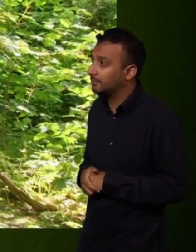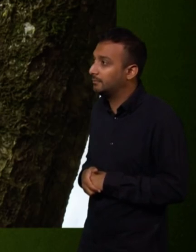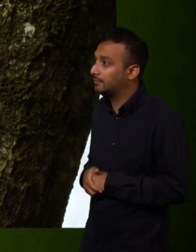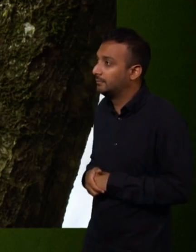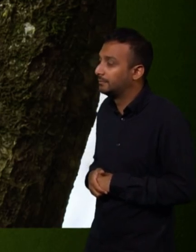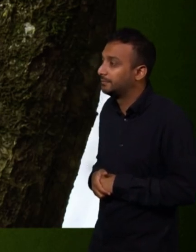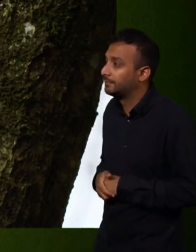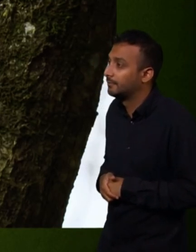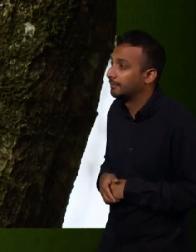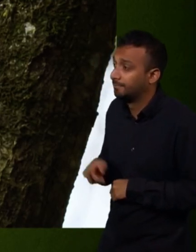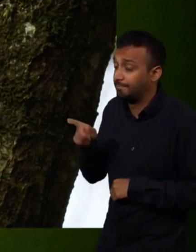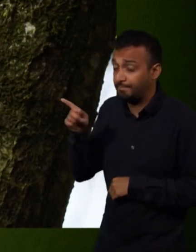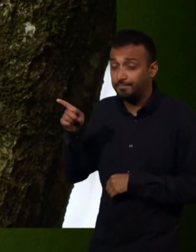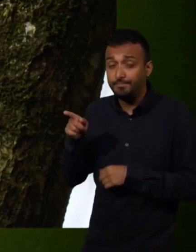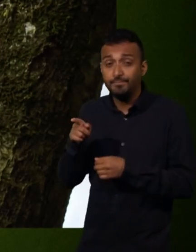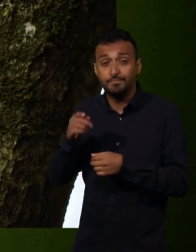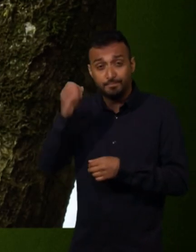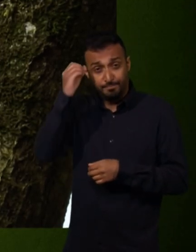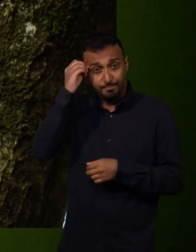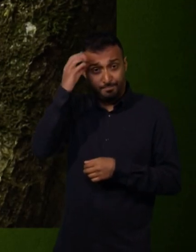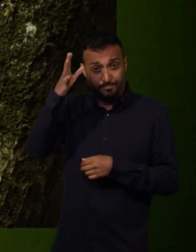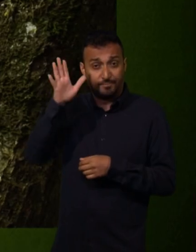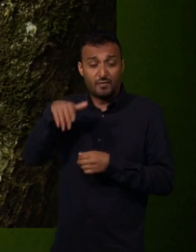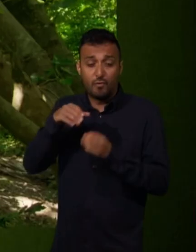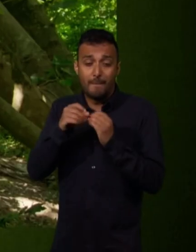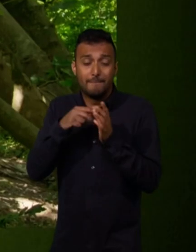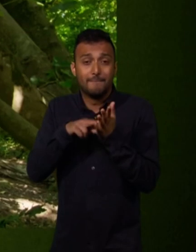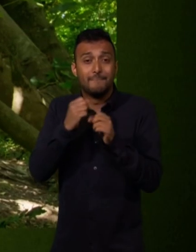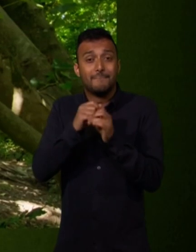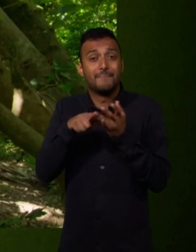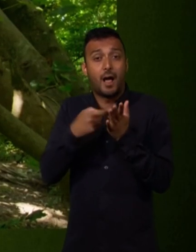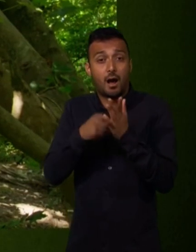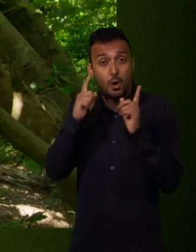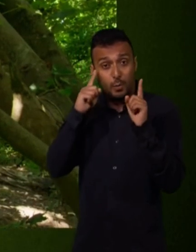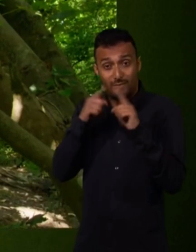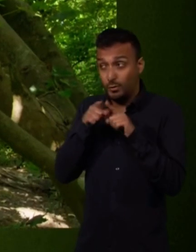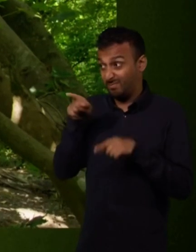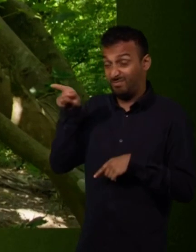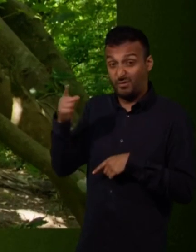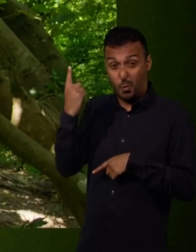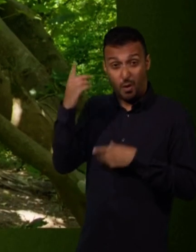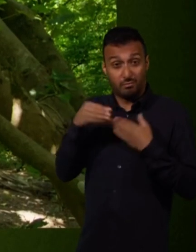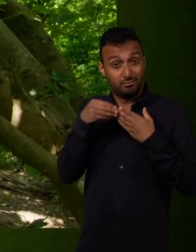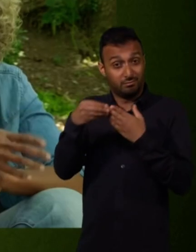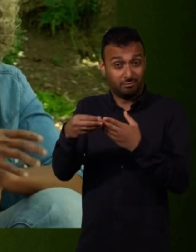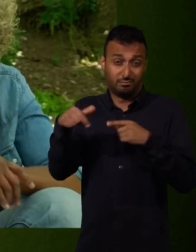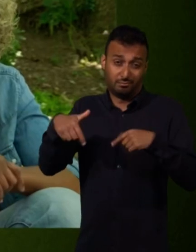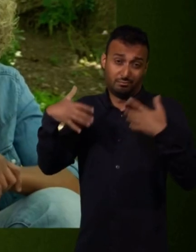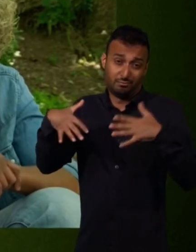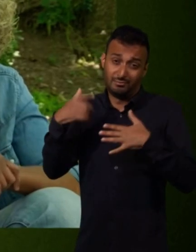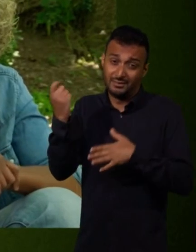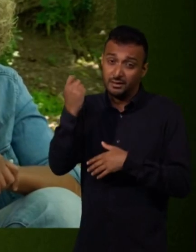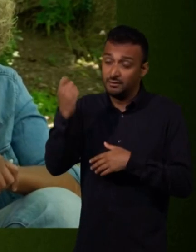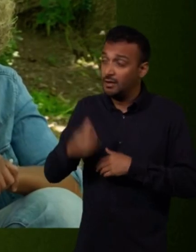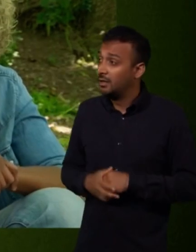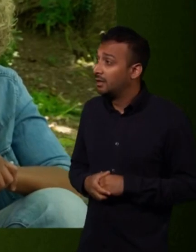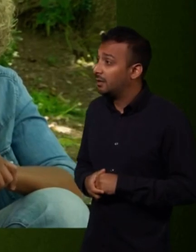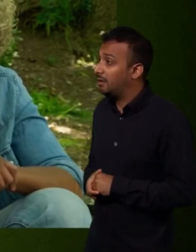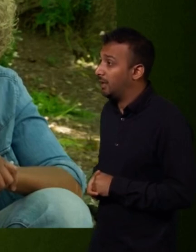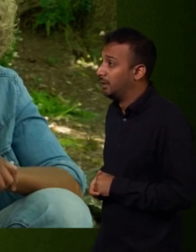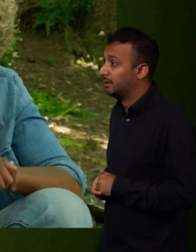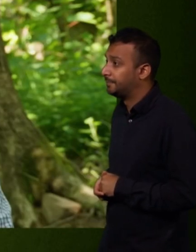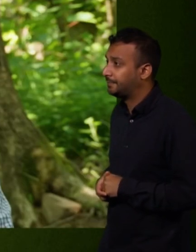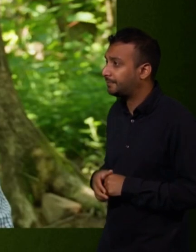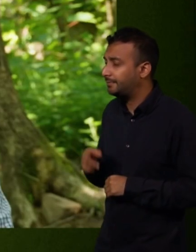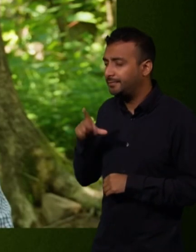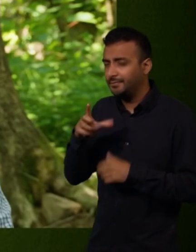University is one of the leading scientists behind this incredible success story. So how did the conservation efforts begin?